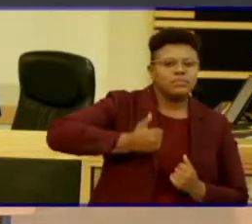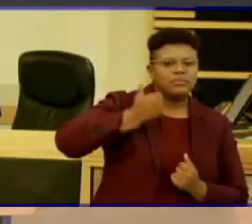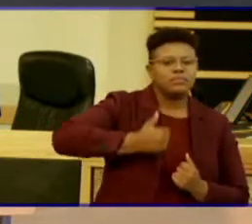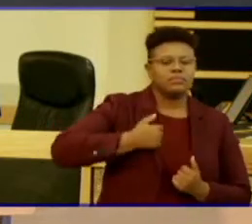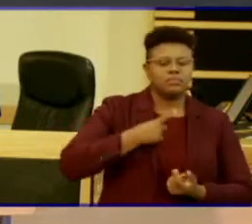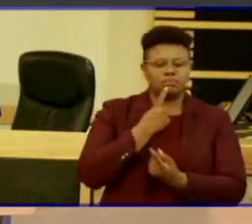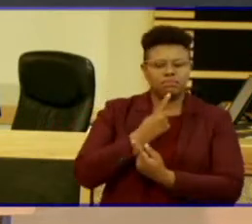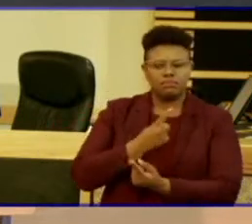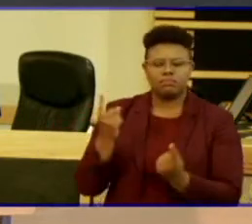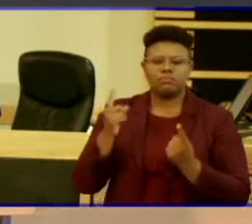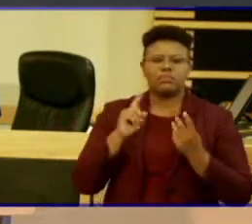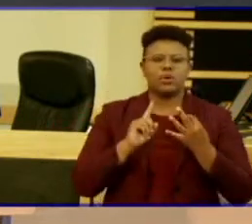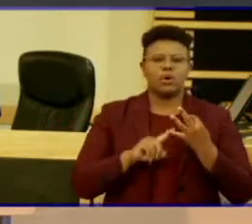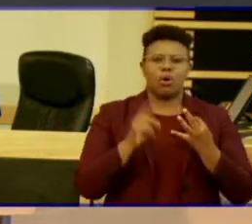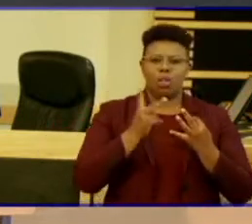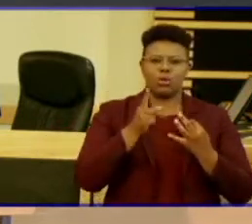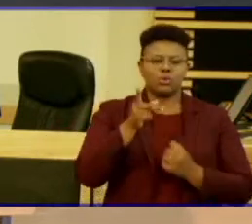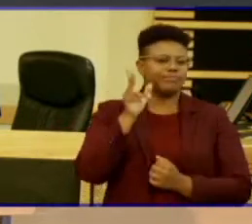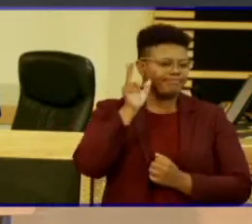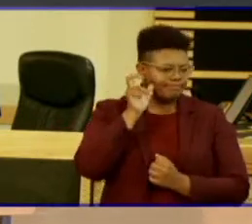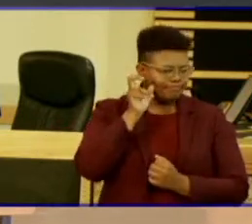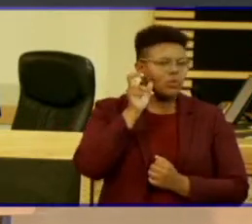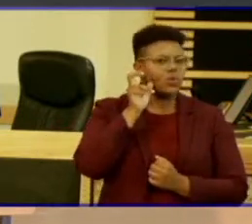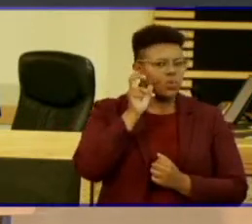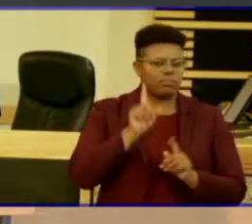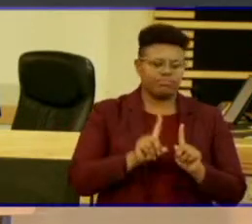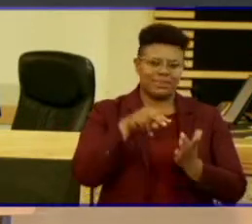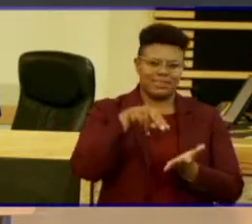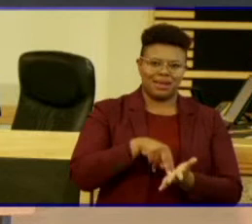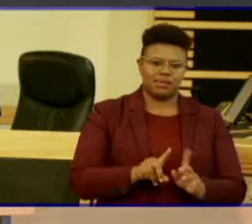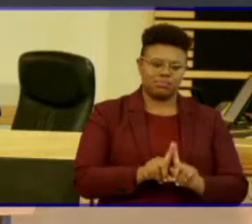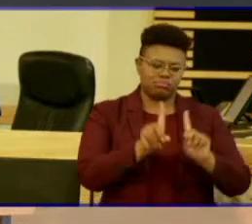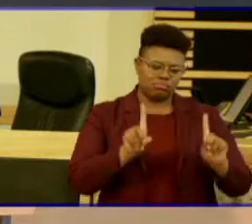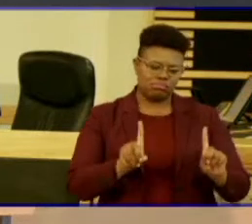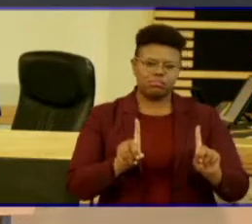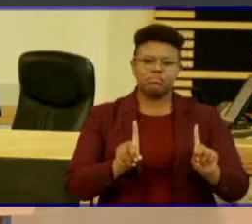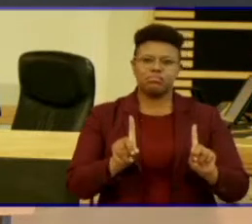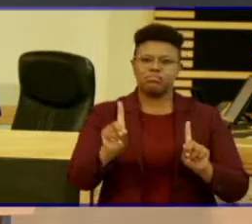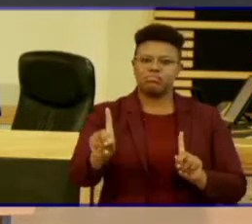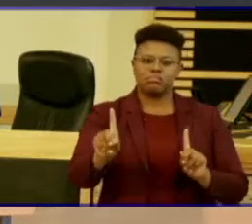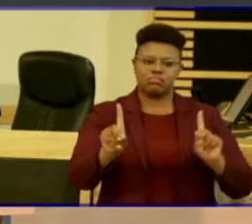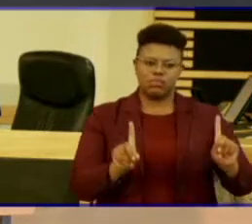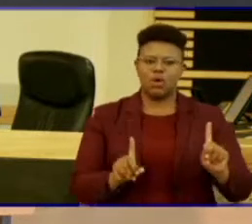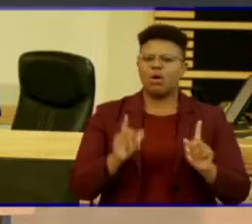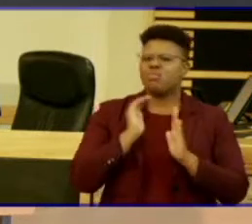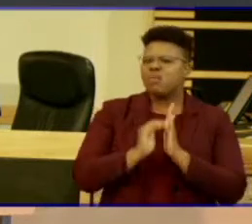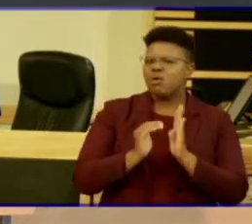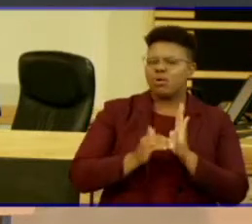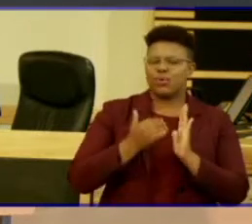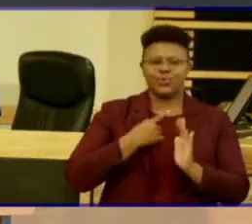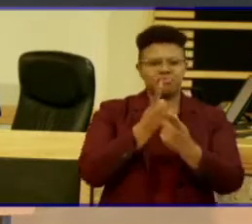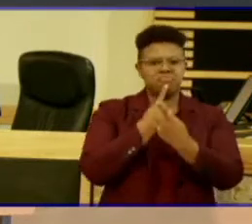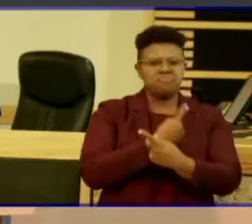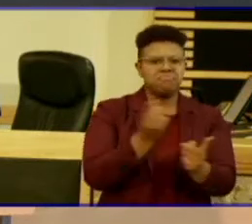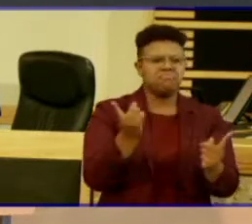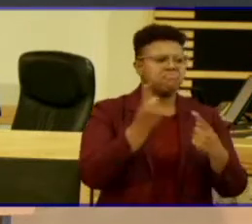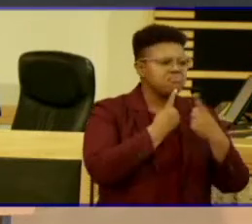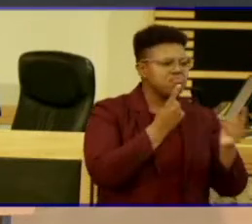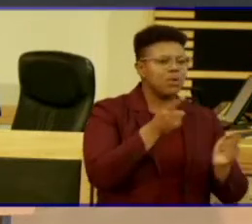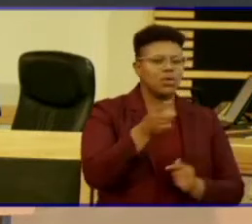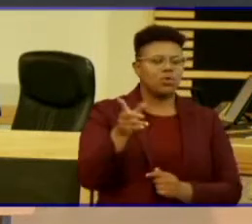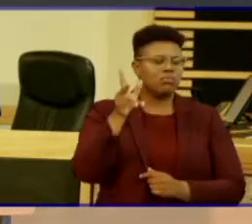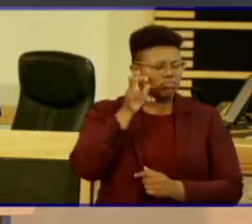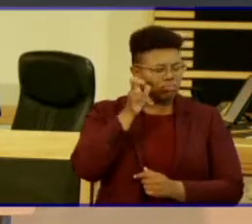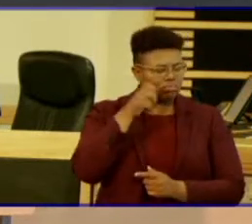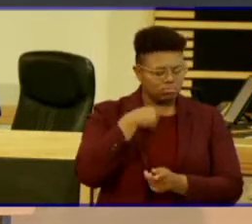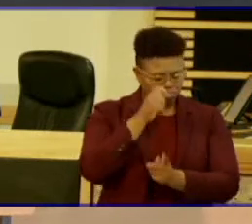you are the ones who have adhered to physical distancing and all other regulations we introduced. All the